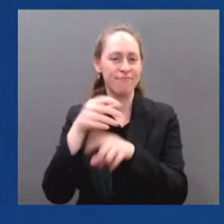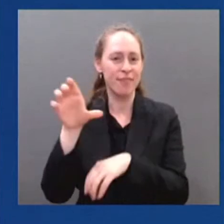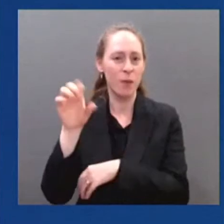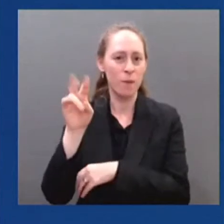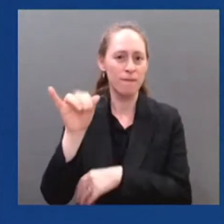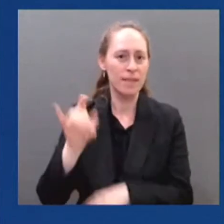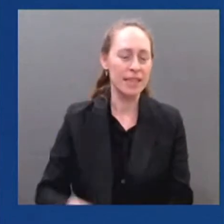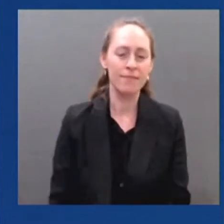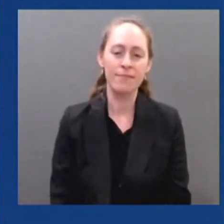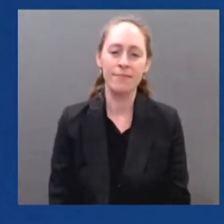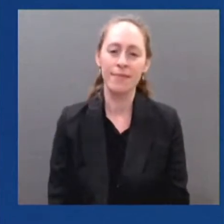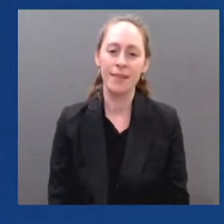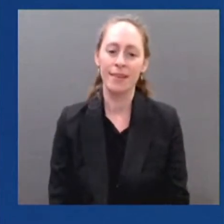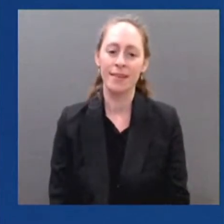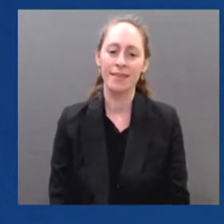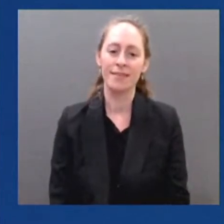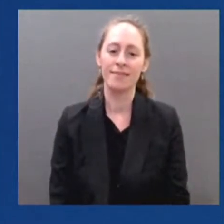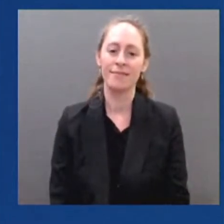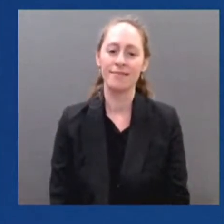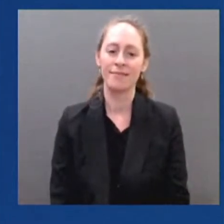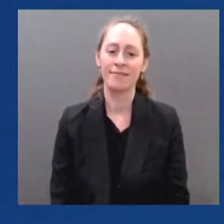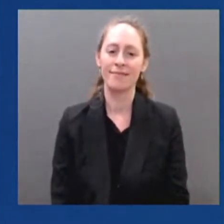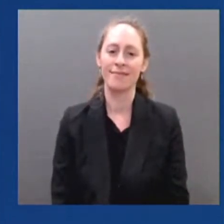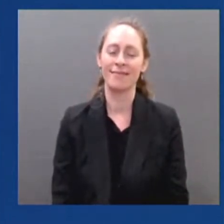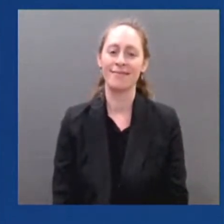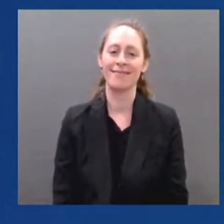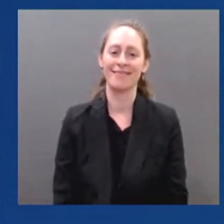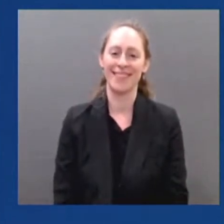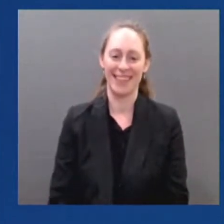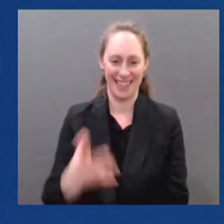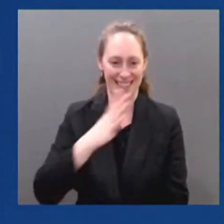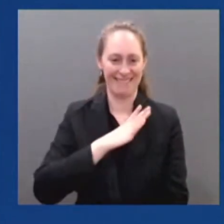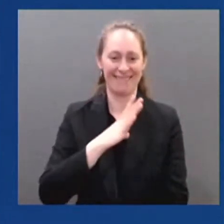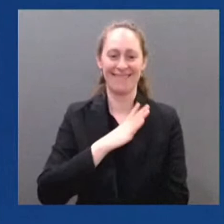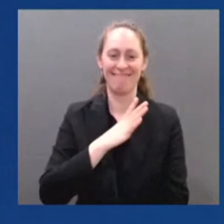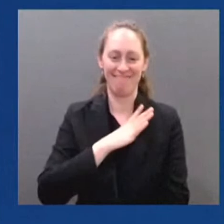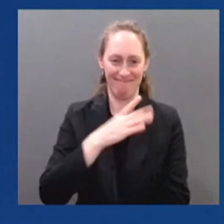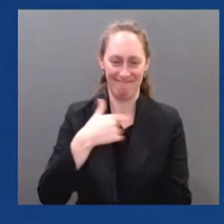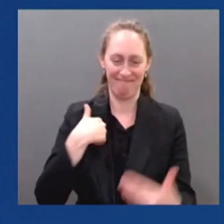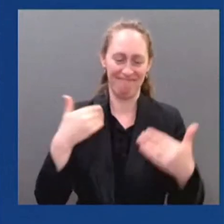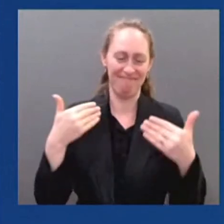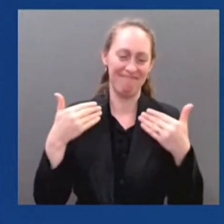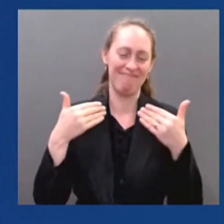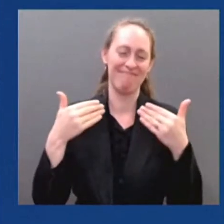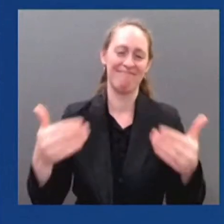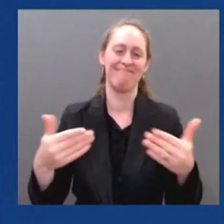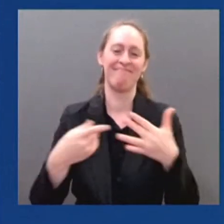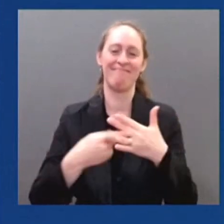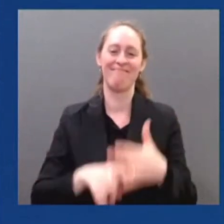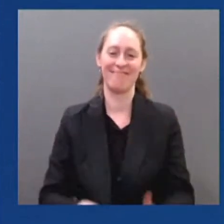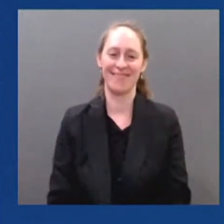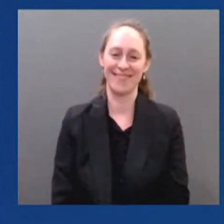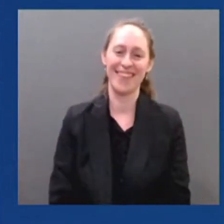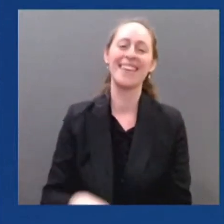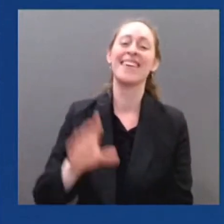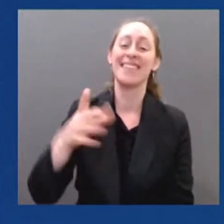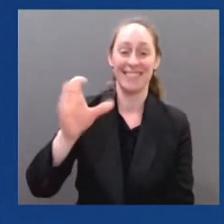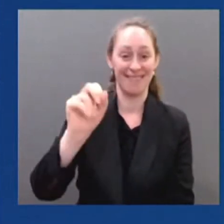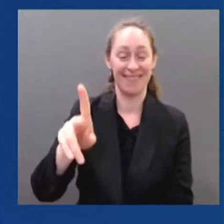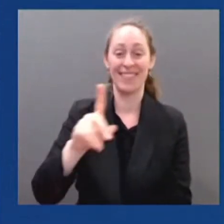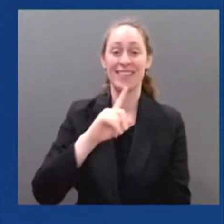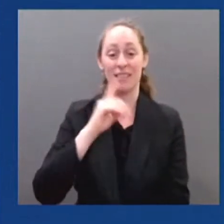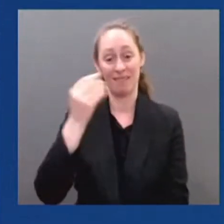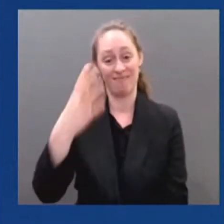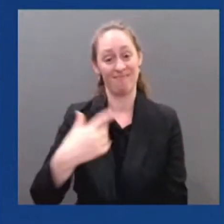an update on how you're feeling. Well, I'm actually, Cheryl, thank you for asking. I'm feeling really fine. I had some mild